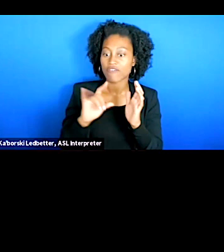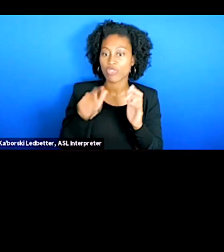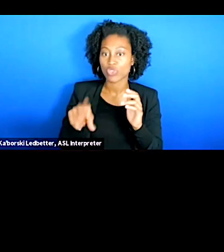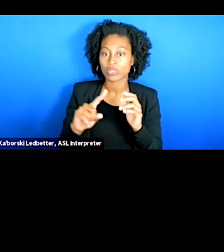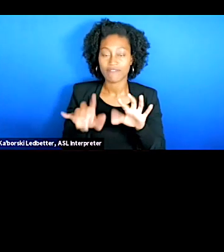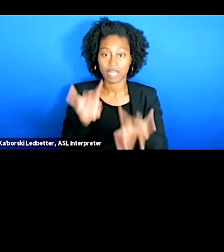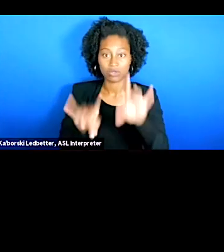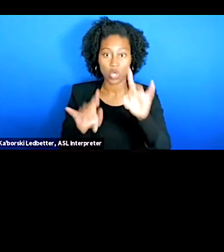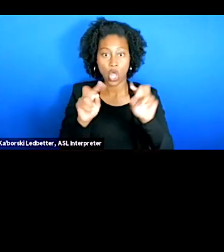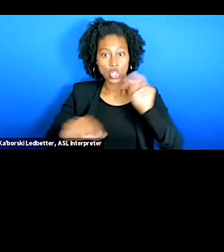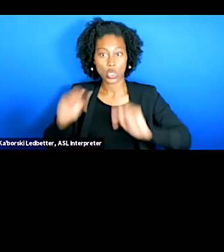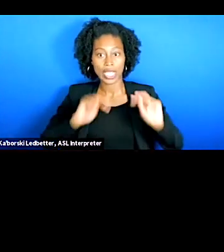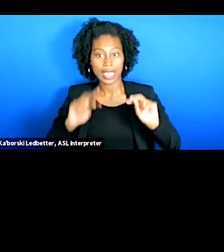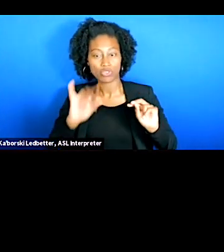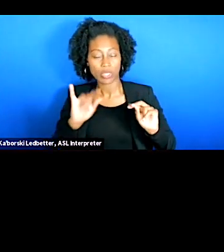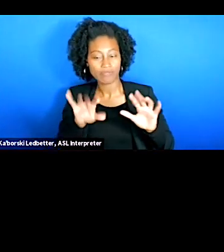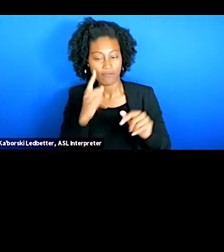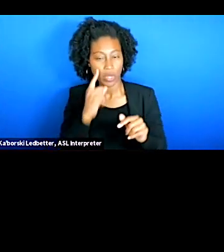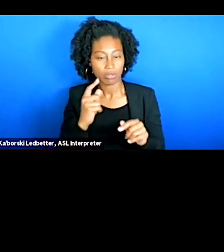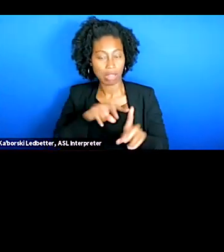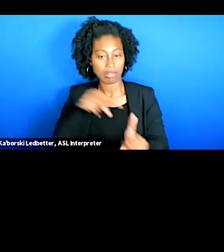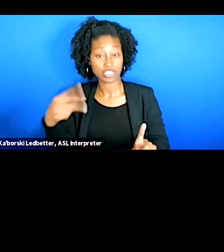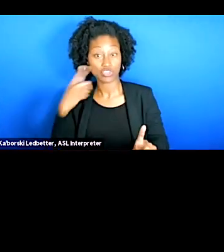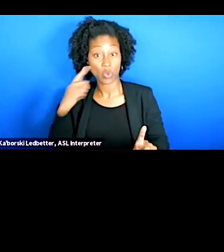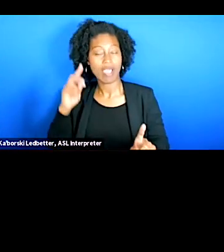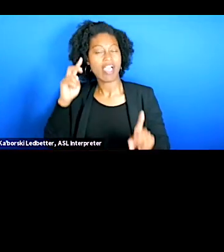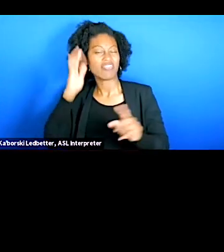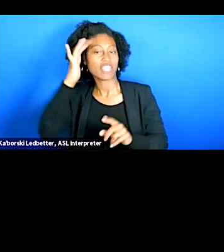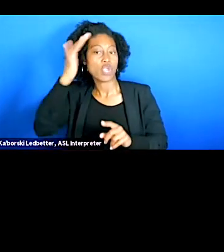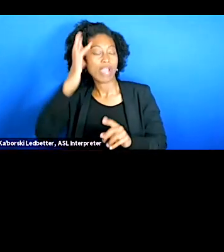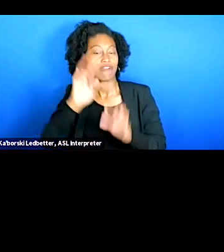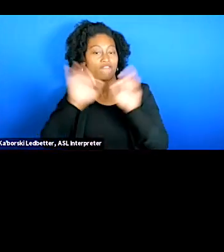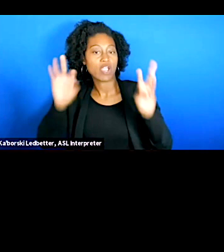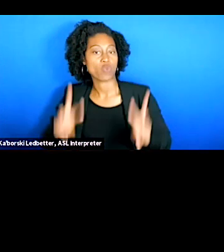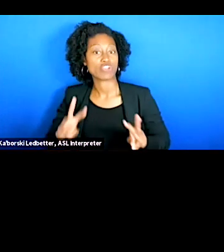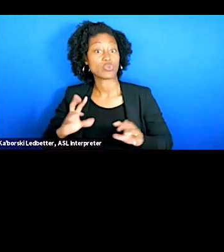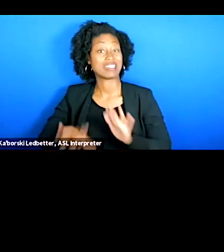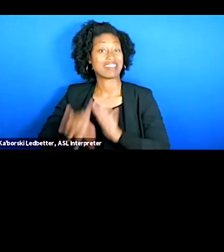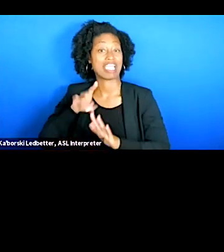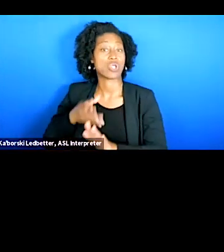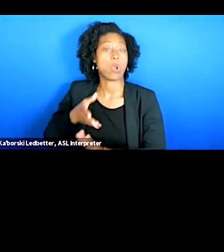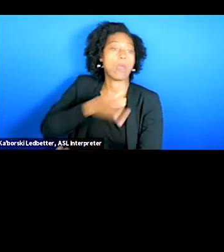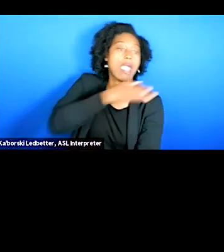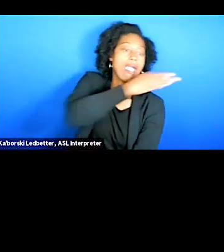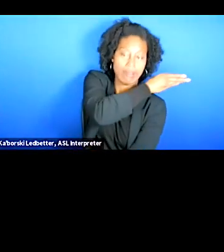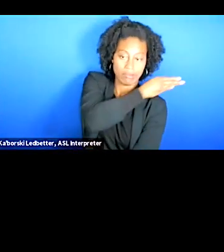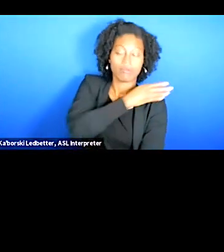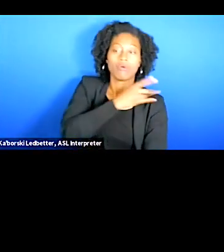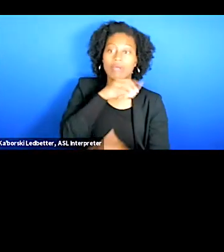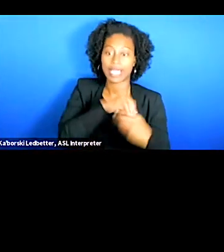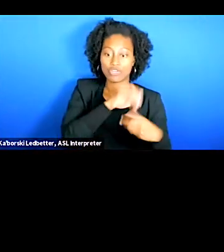lens of the theoretical framework that you select earlier in the metasynthesis process. The discussion section